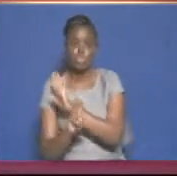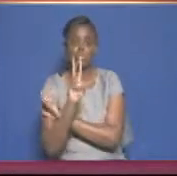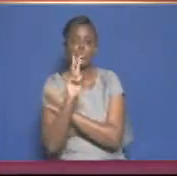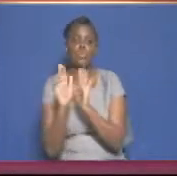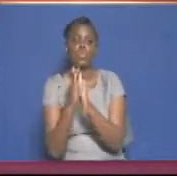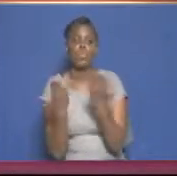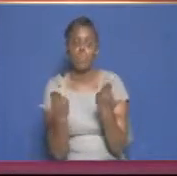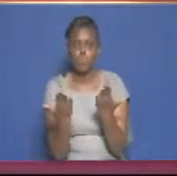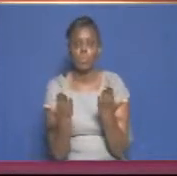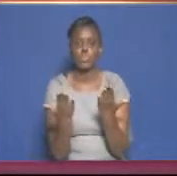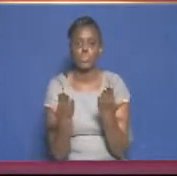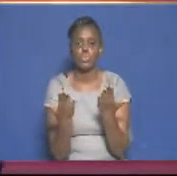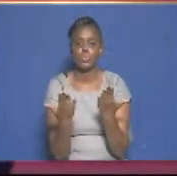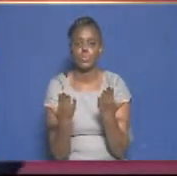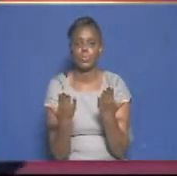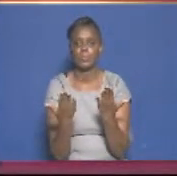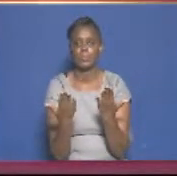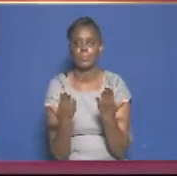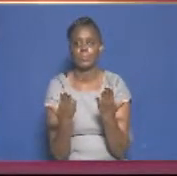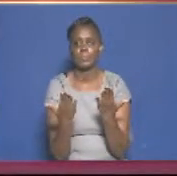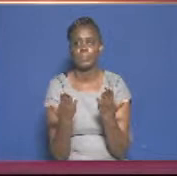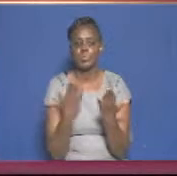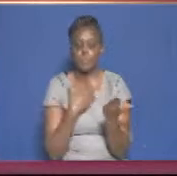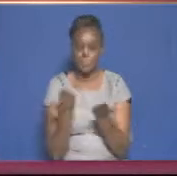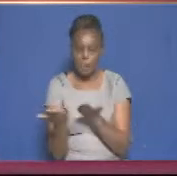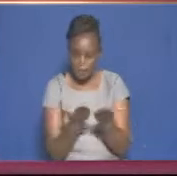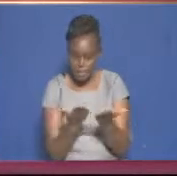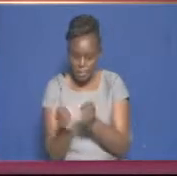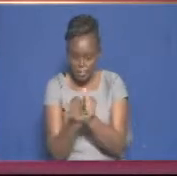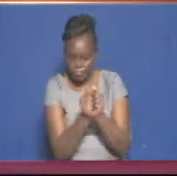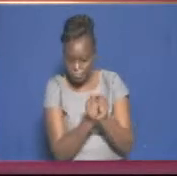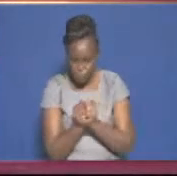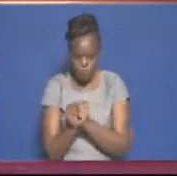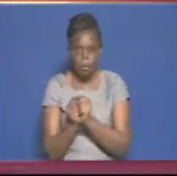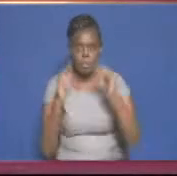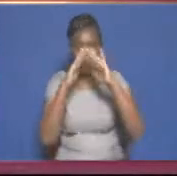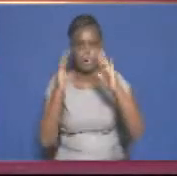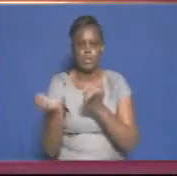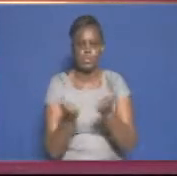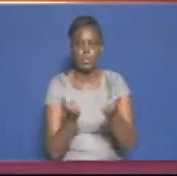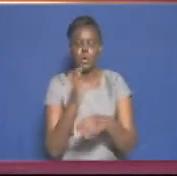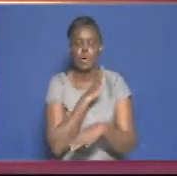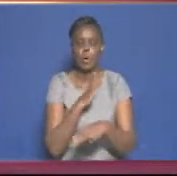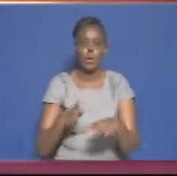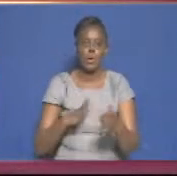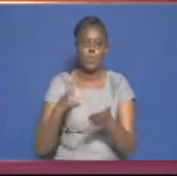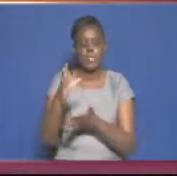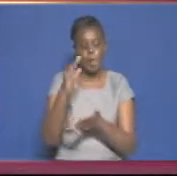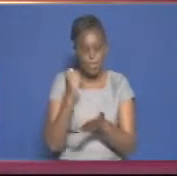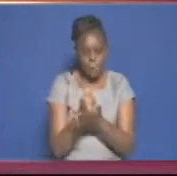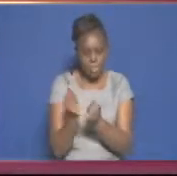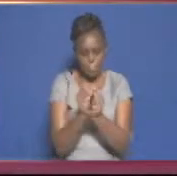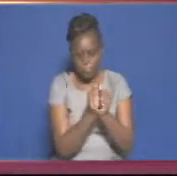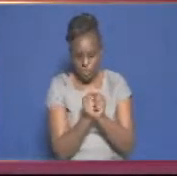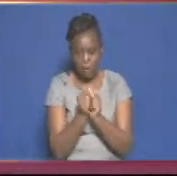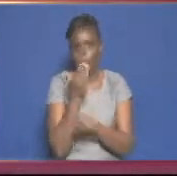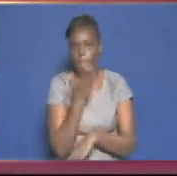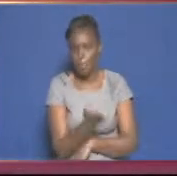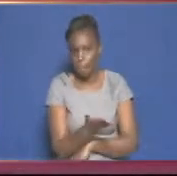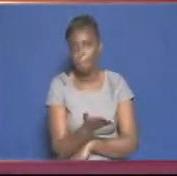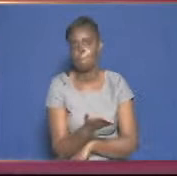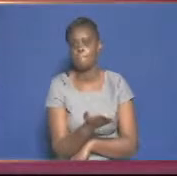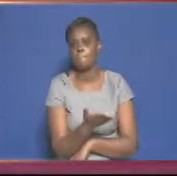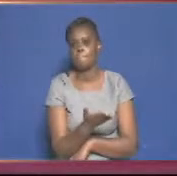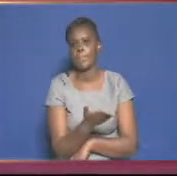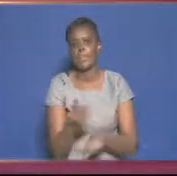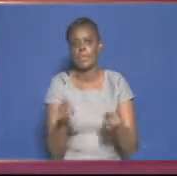That was the goal of Midiwo, Mr. Speaker. I served with him in the house business, in the committee of appointments, and I was also with him in